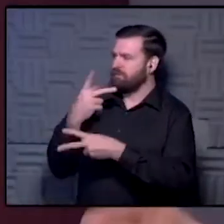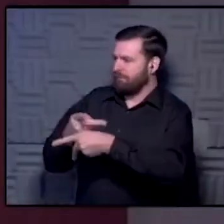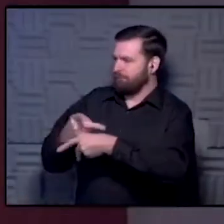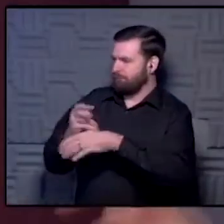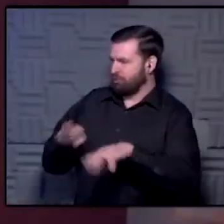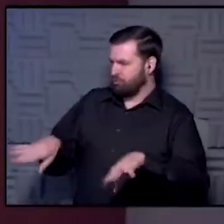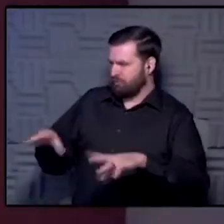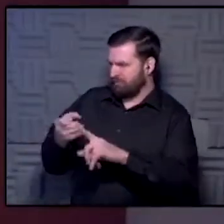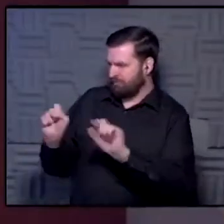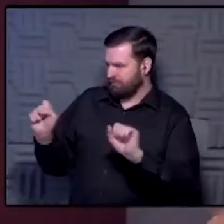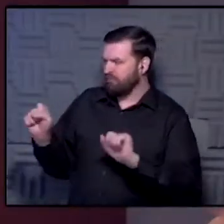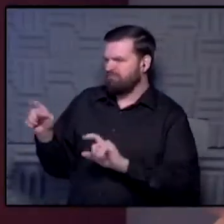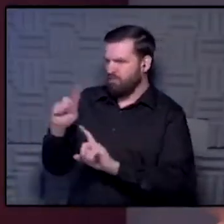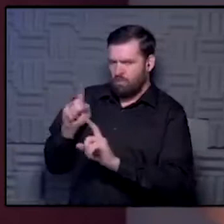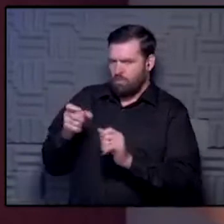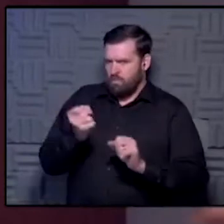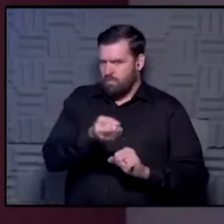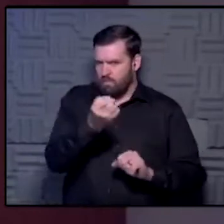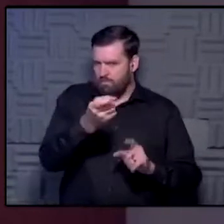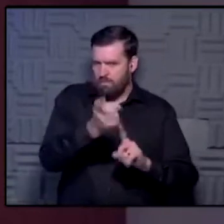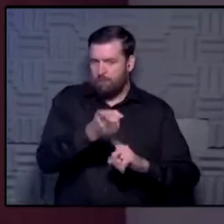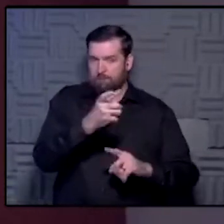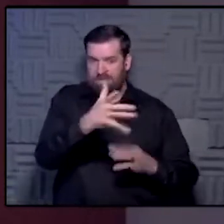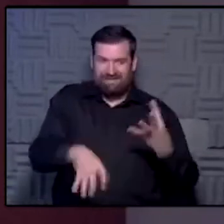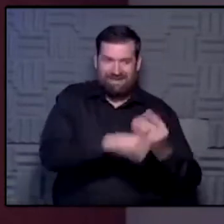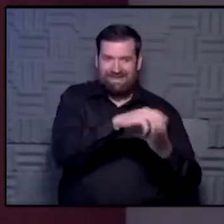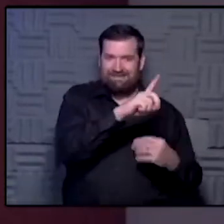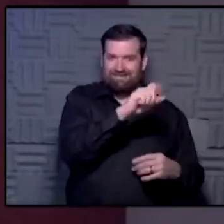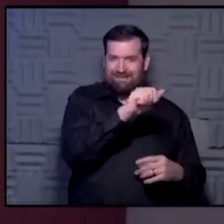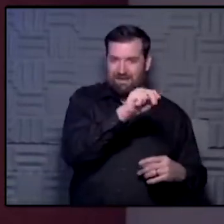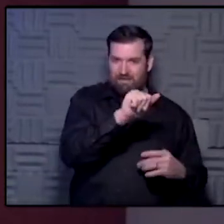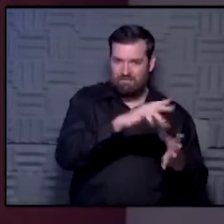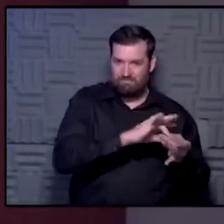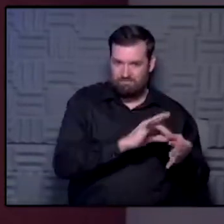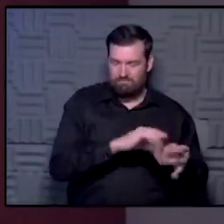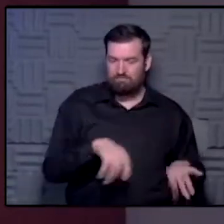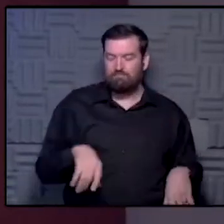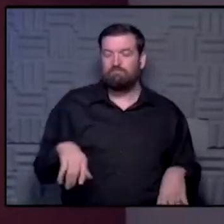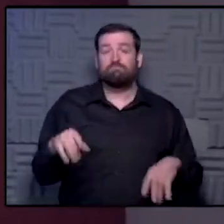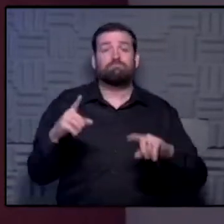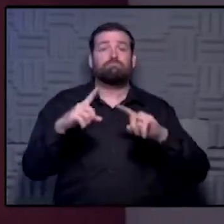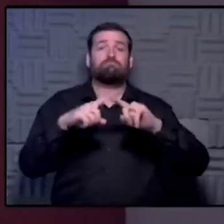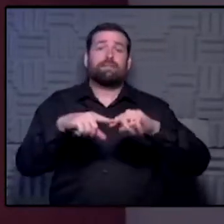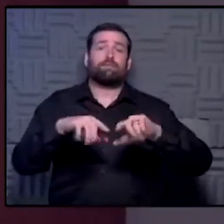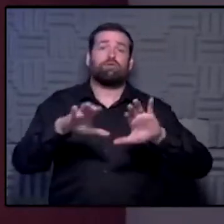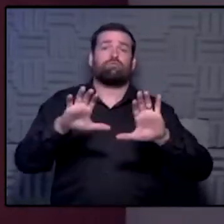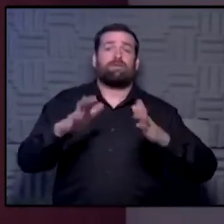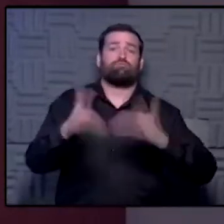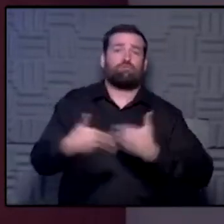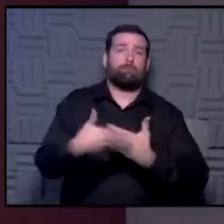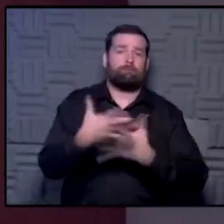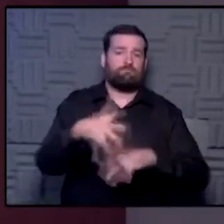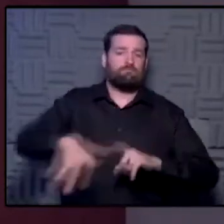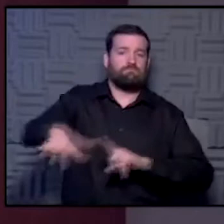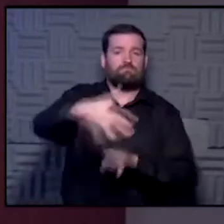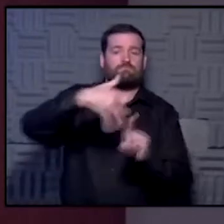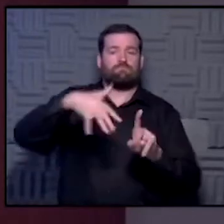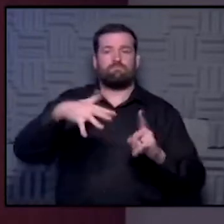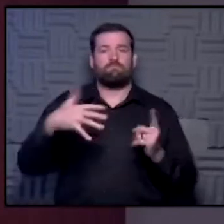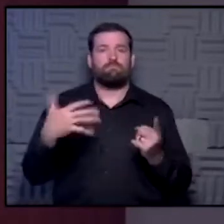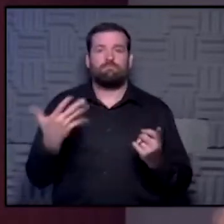I'll tackle that question, Please. but just as a sort of add-on to what Dana was talking about, depending on the classroom environment, specifically what is